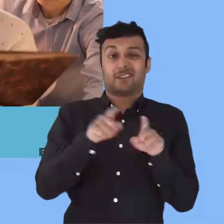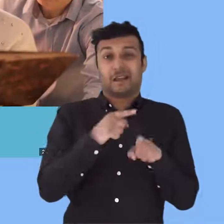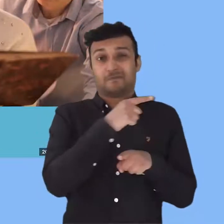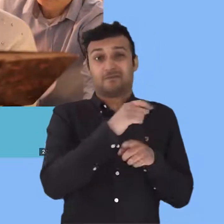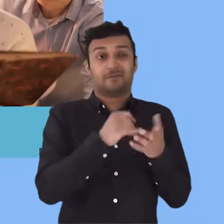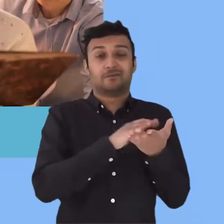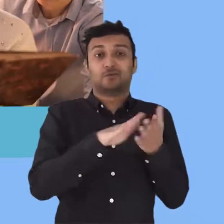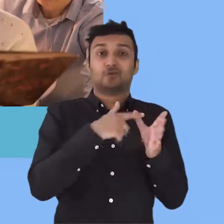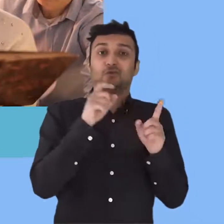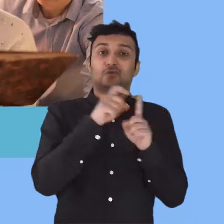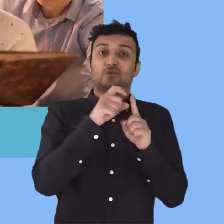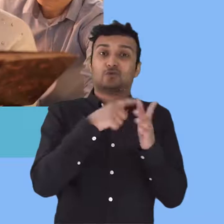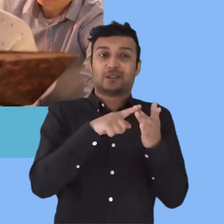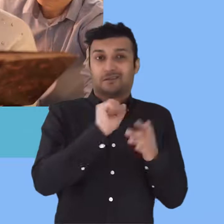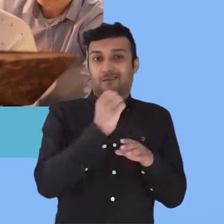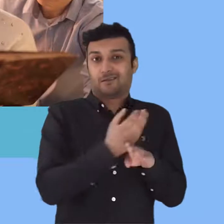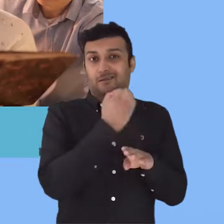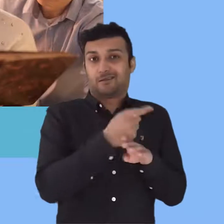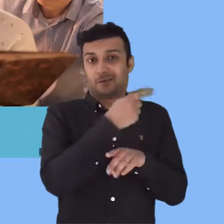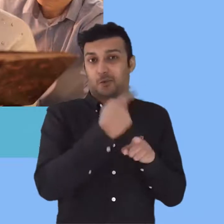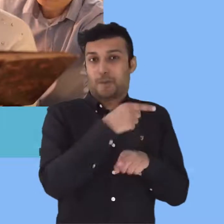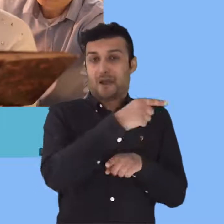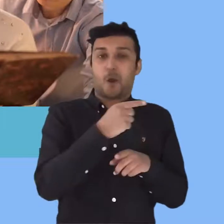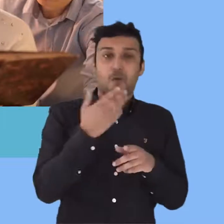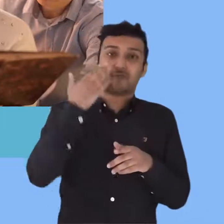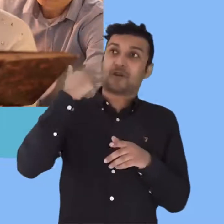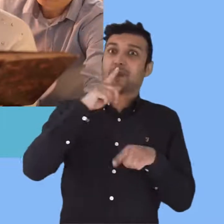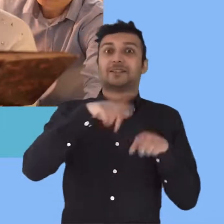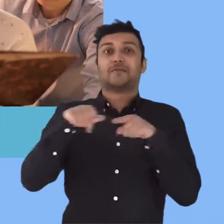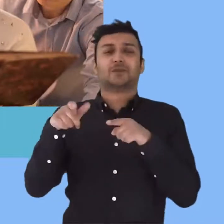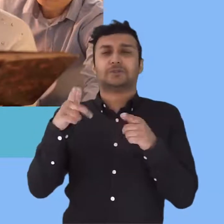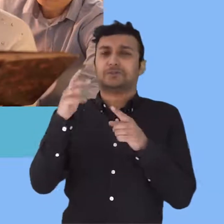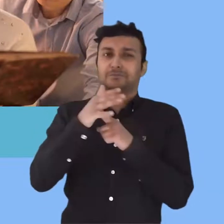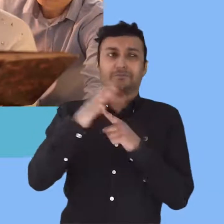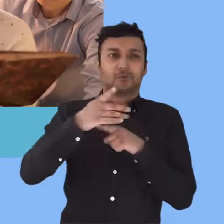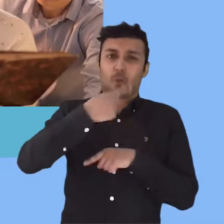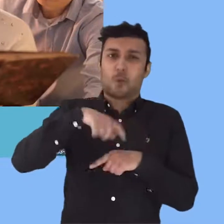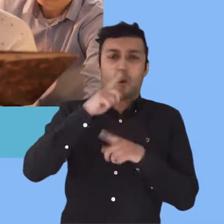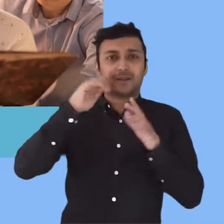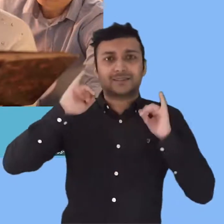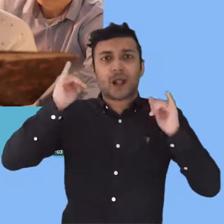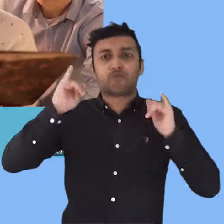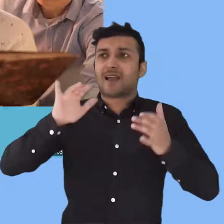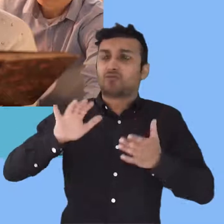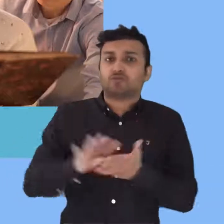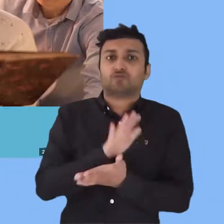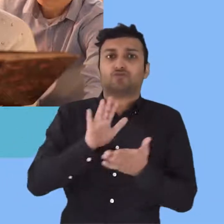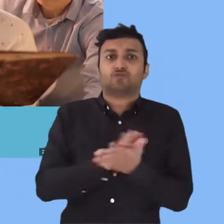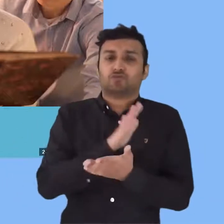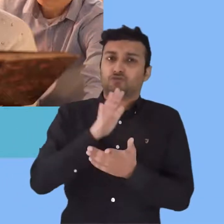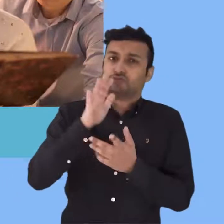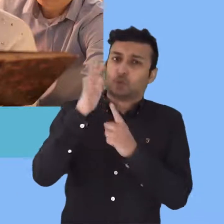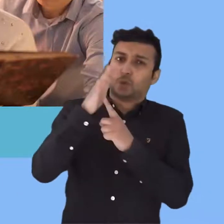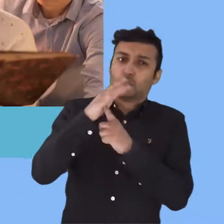said, and so it's important that we celebrate that, so that everybody feels that everybody can see